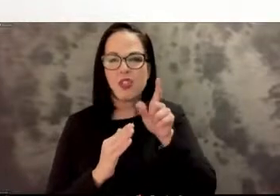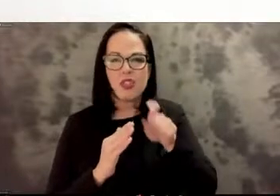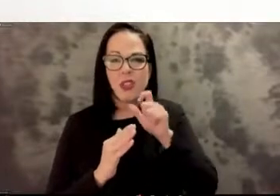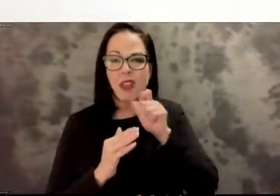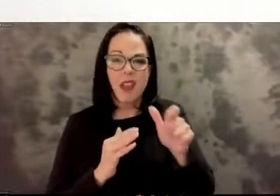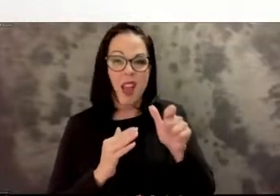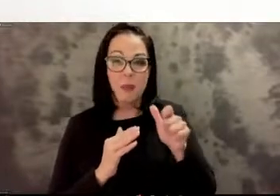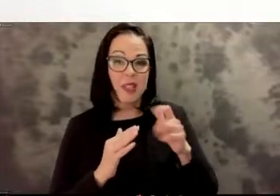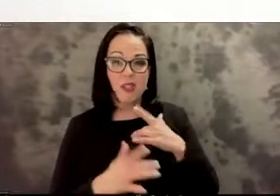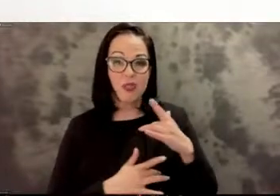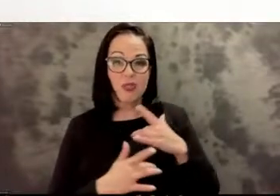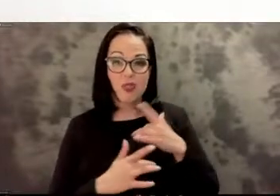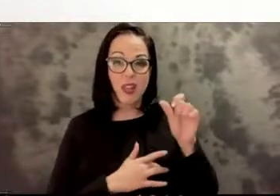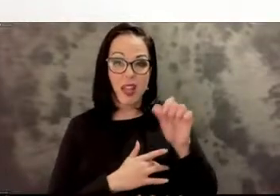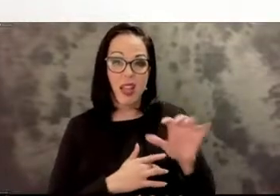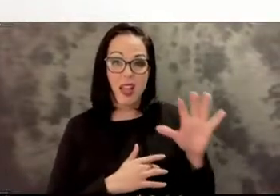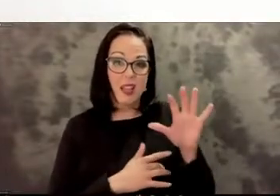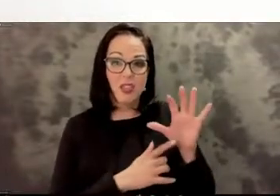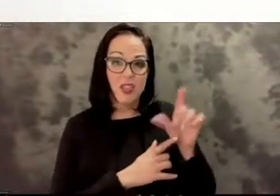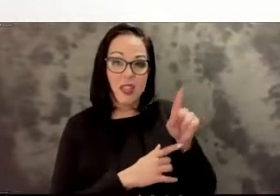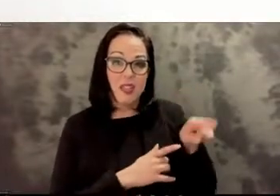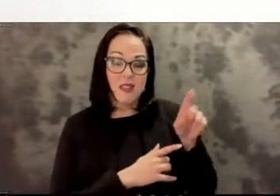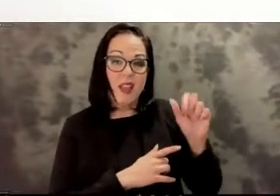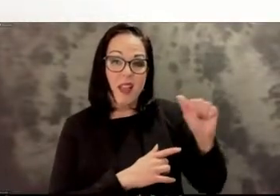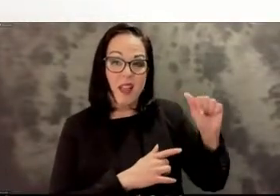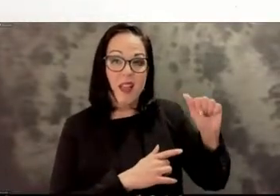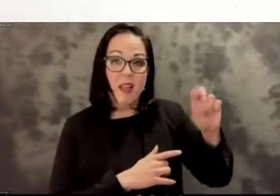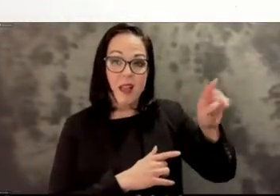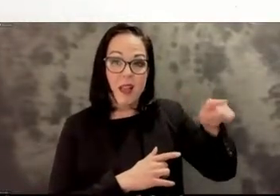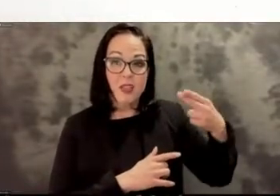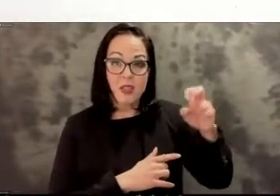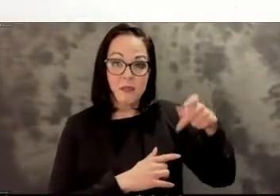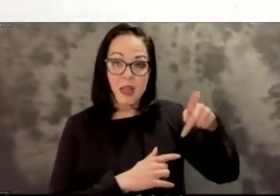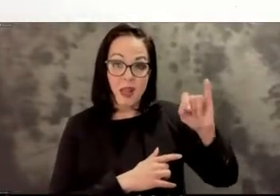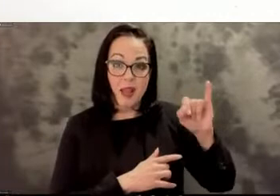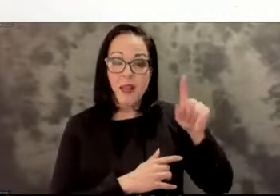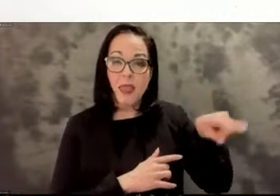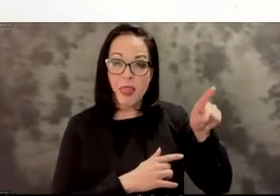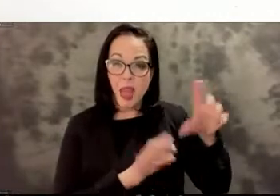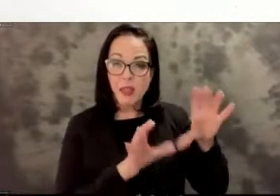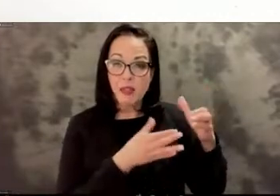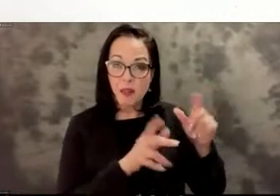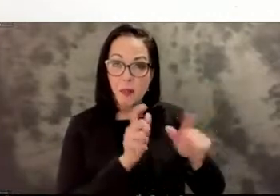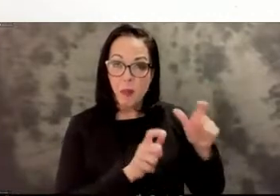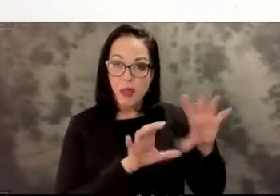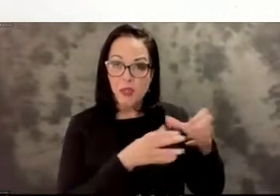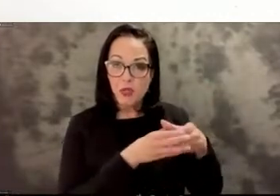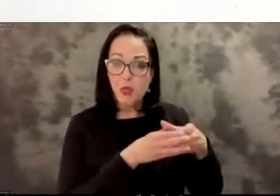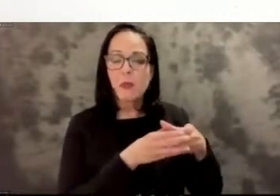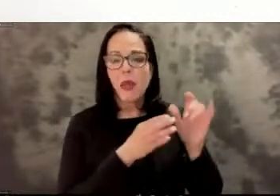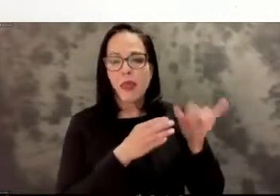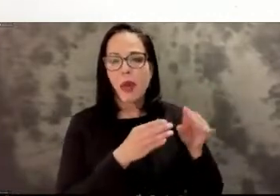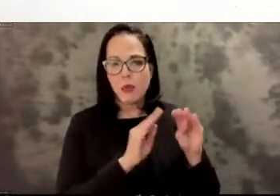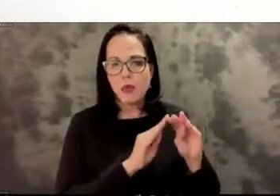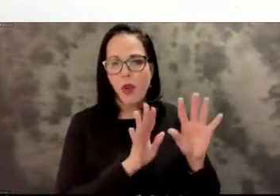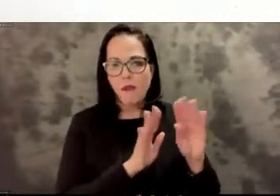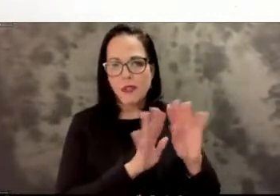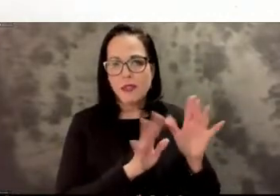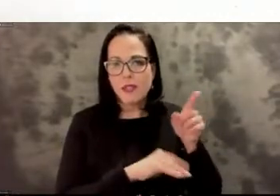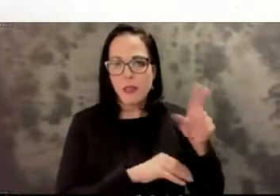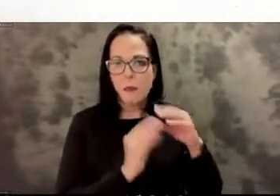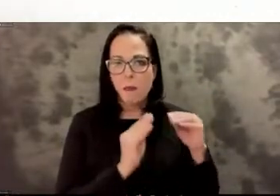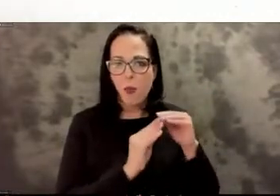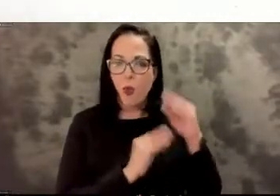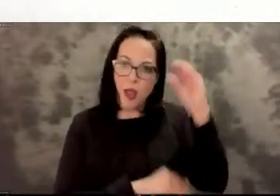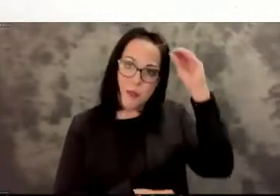Pacific Islander population. This is obviously a little bit more opinionated, but what